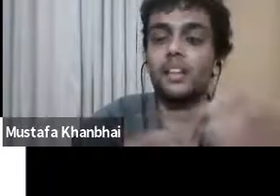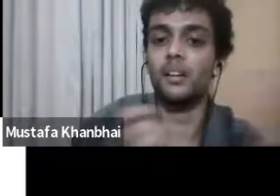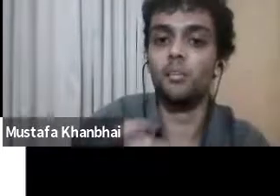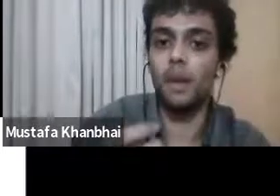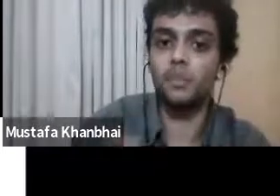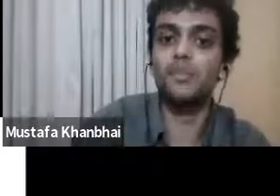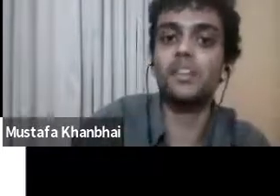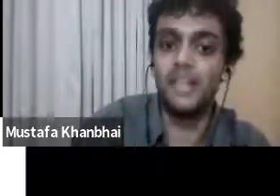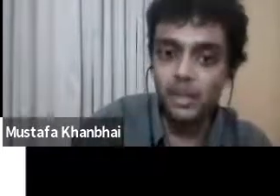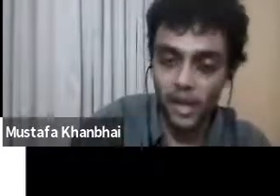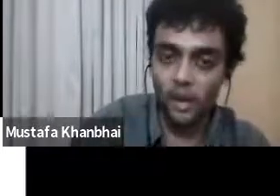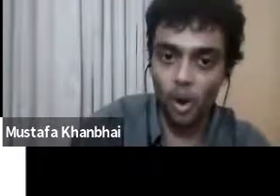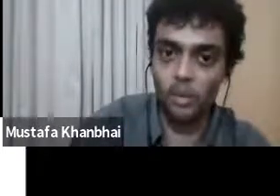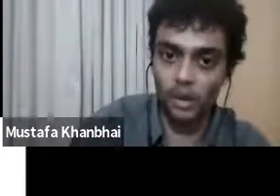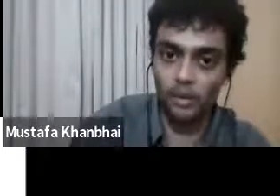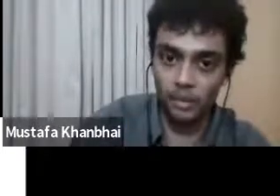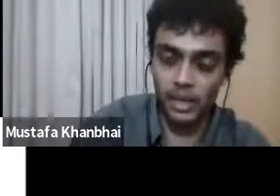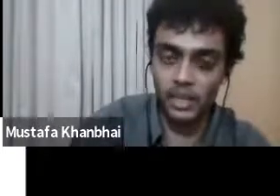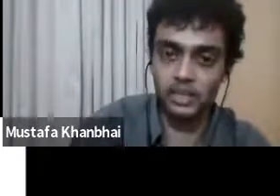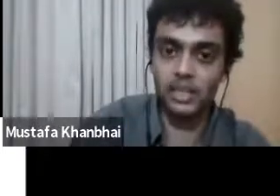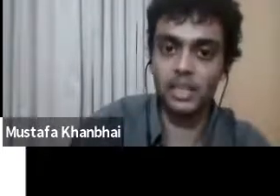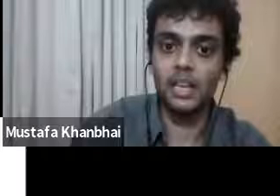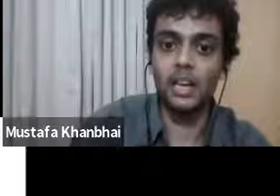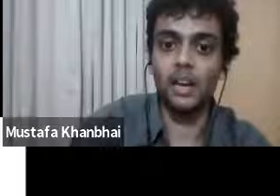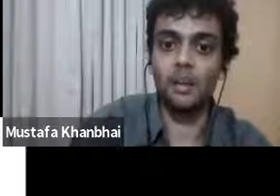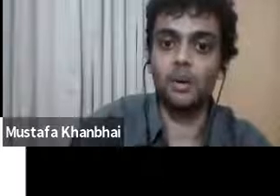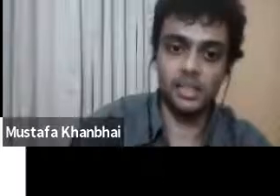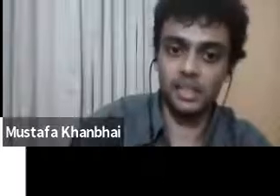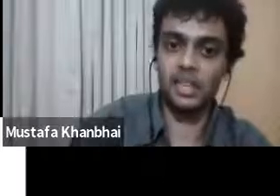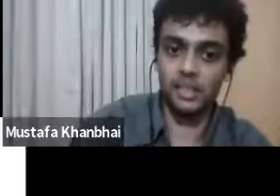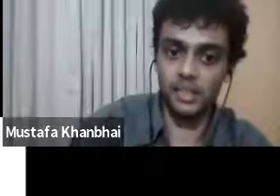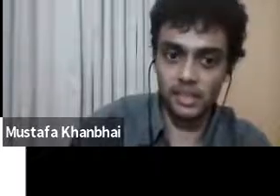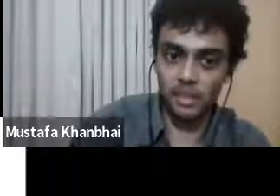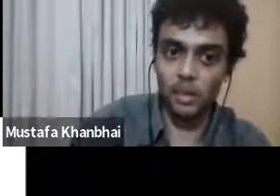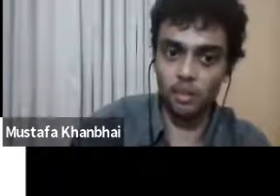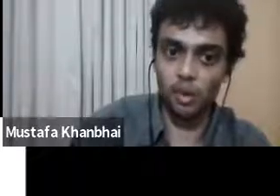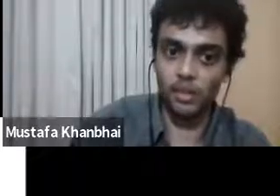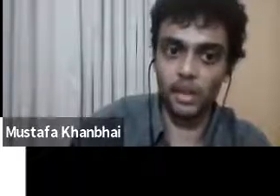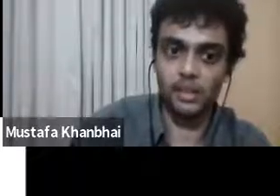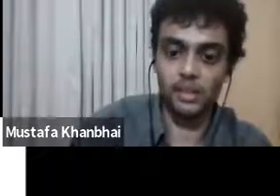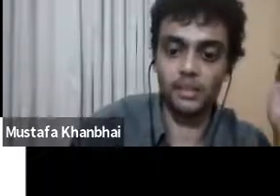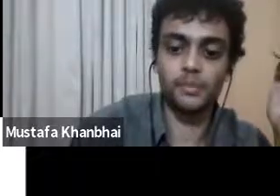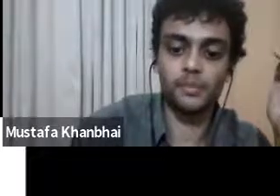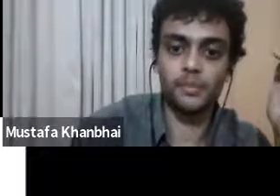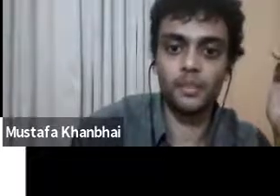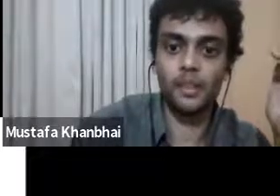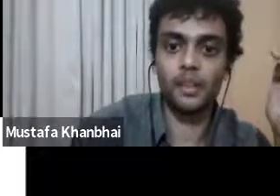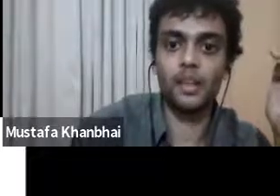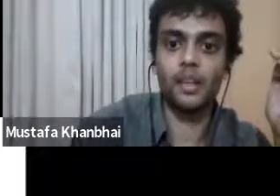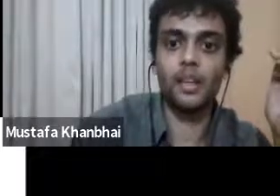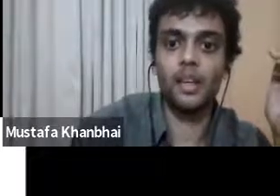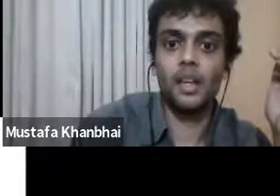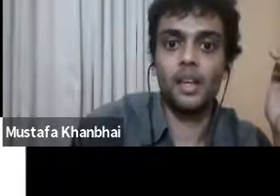like, she didn't perhaps feel the need to make autobiographical paintings. But recently, this has become more of a tendency.